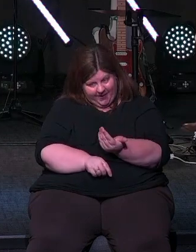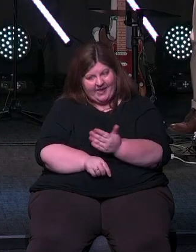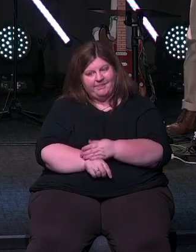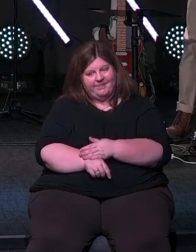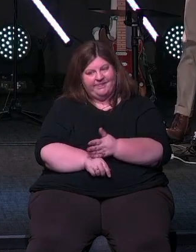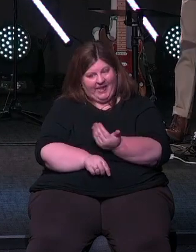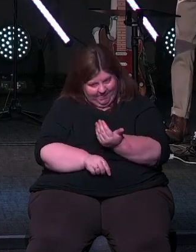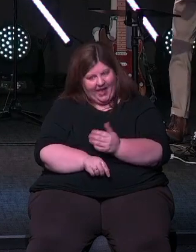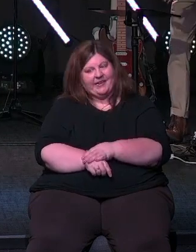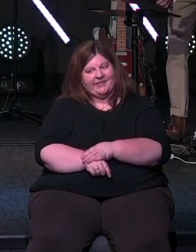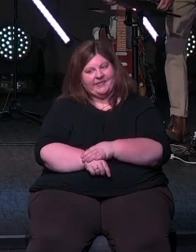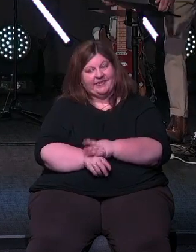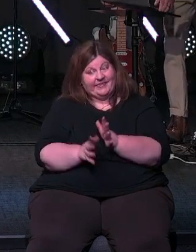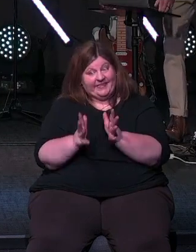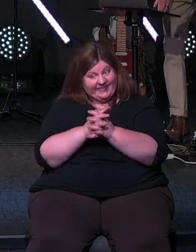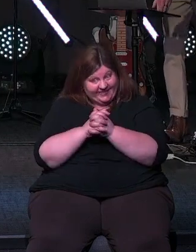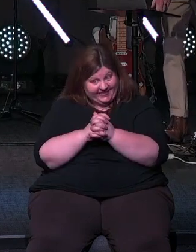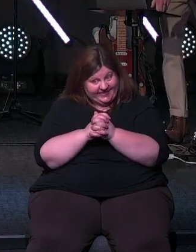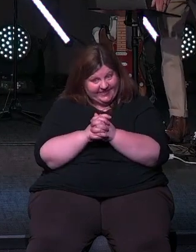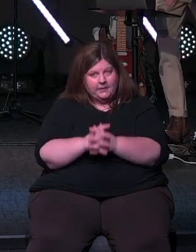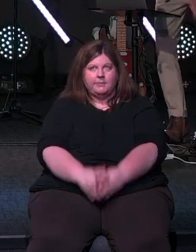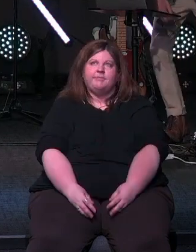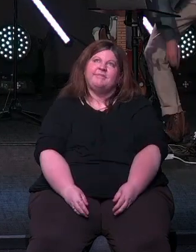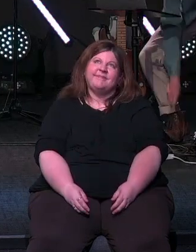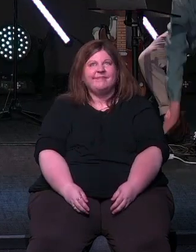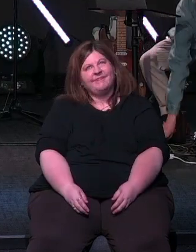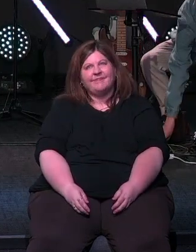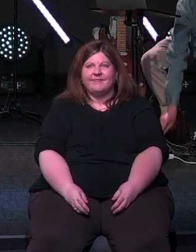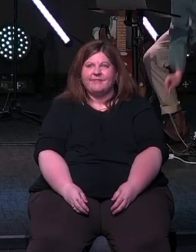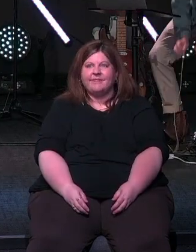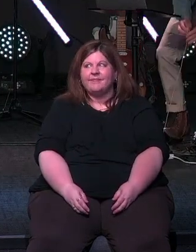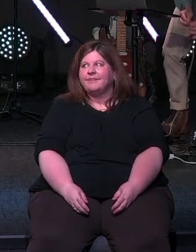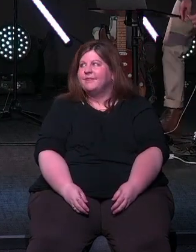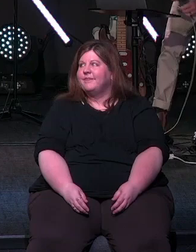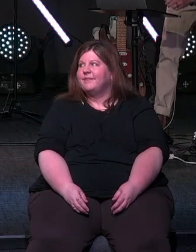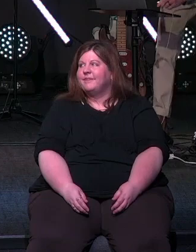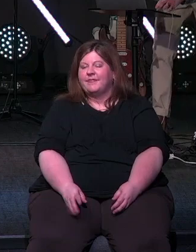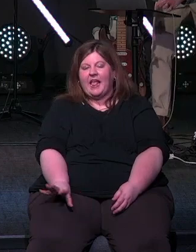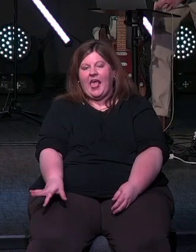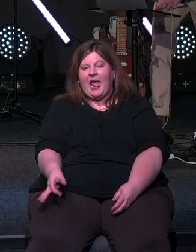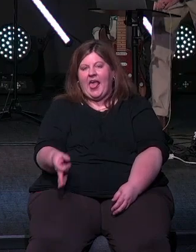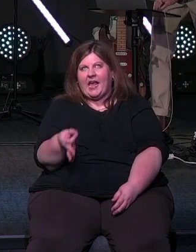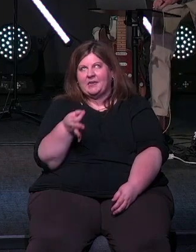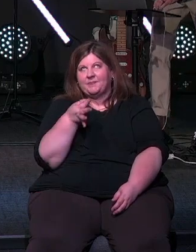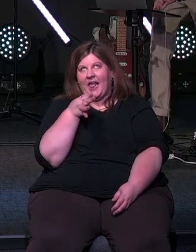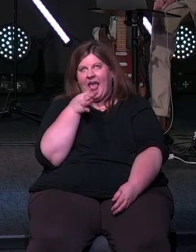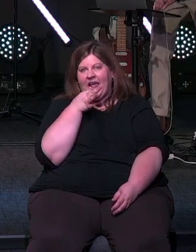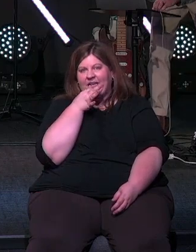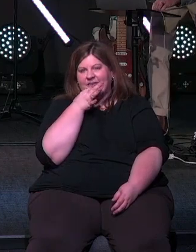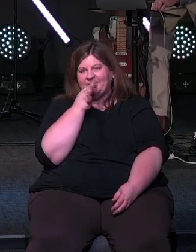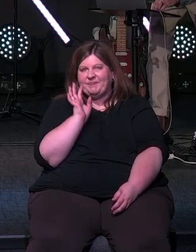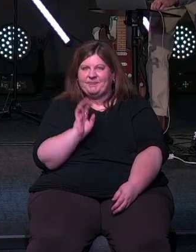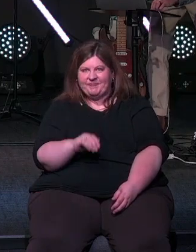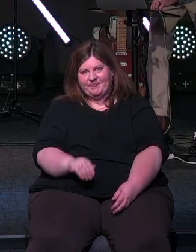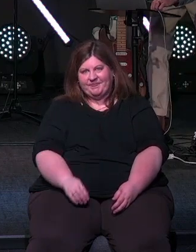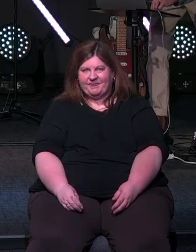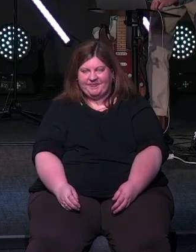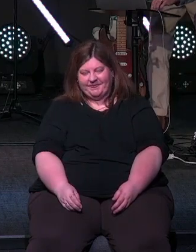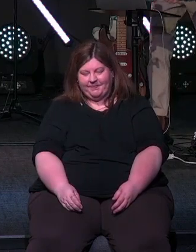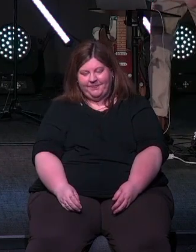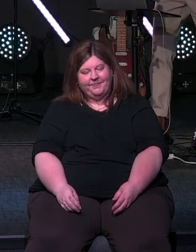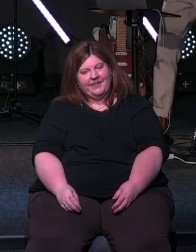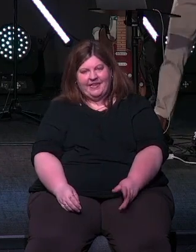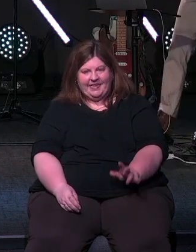like, he just sits there and like reaches down, grabs one more strawberry. I mean, it's this big, you know, it's